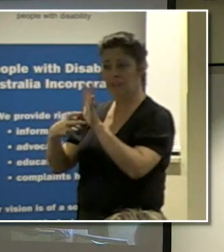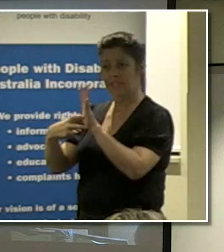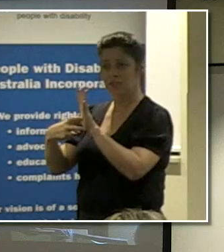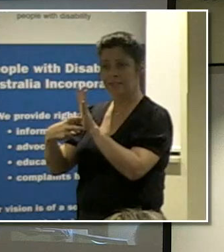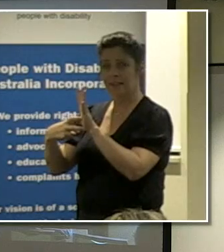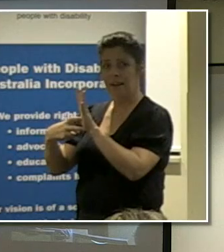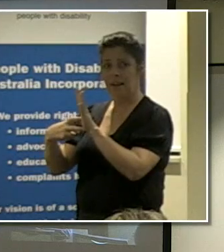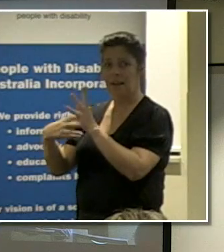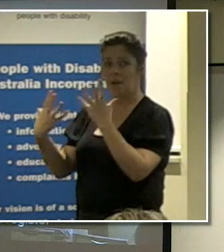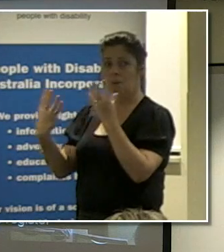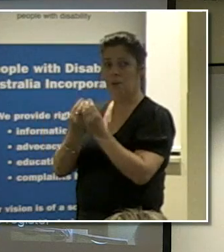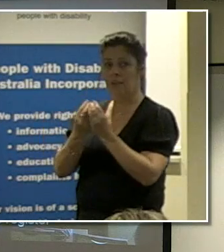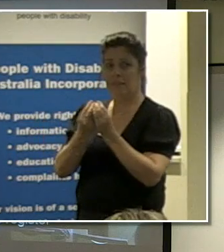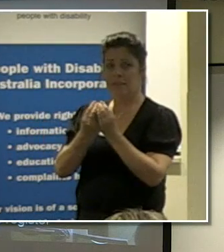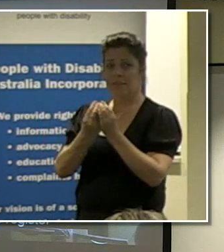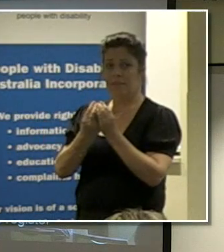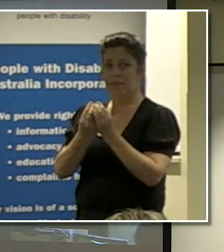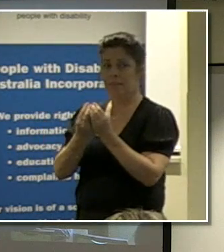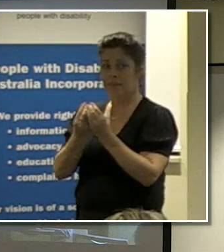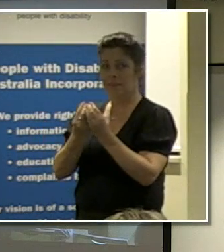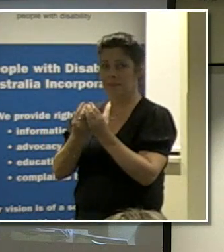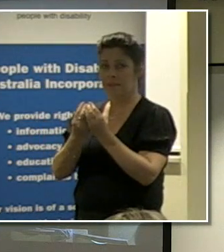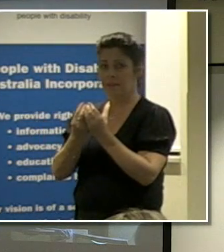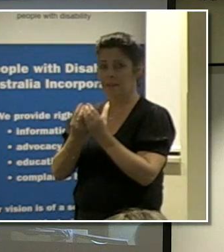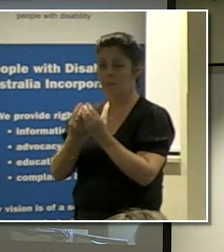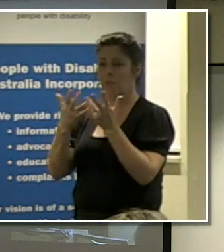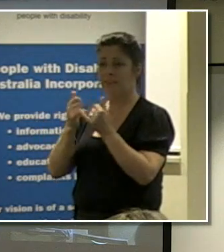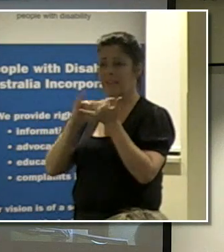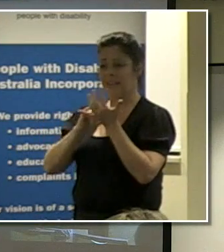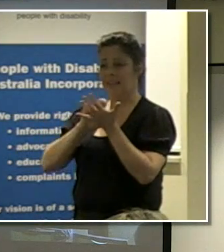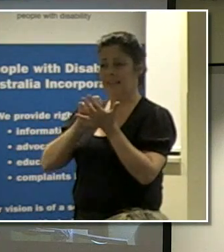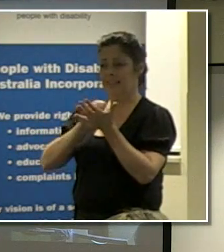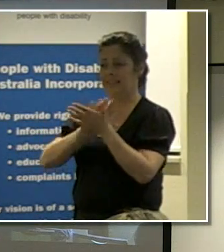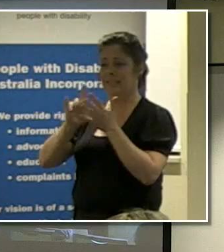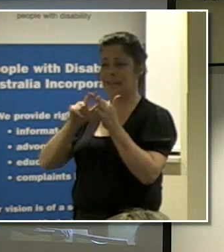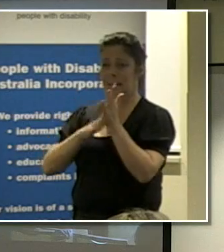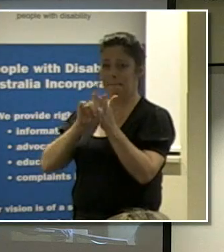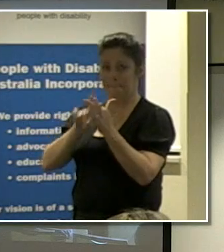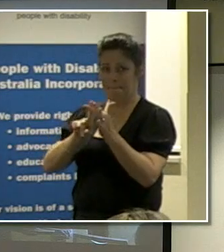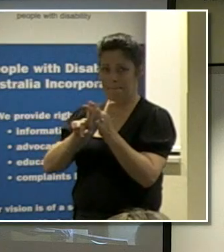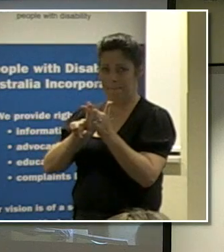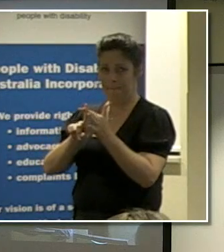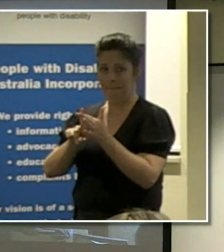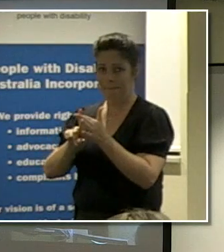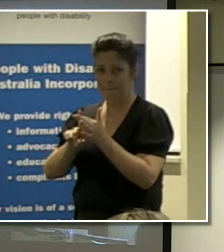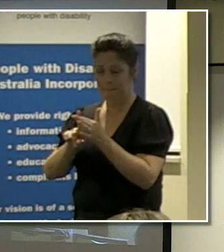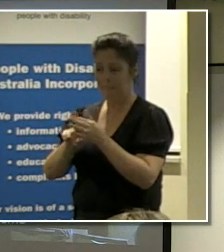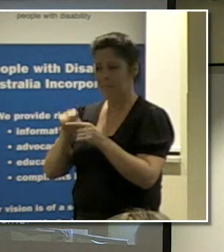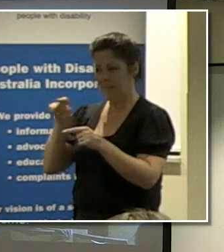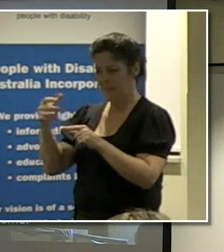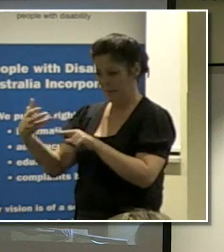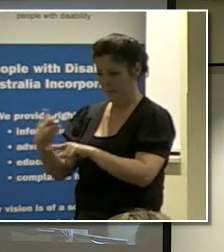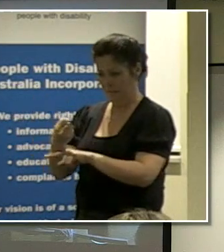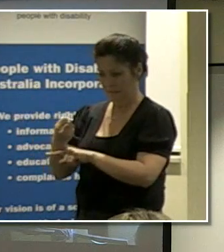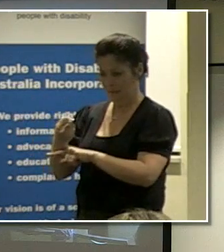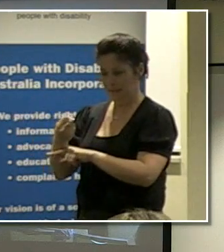registered with the scheme, they must